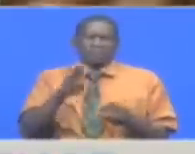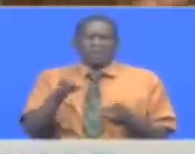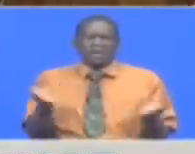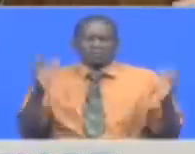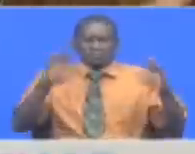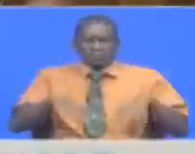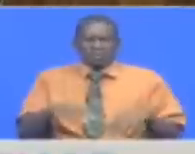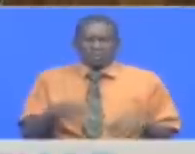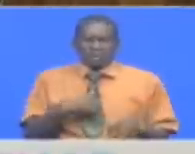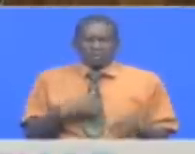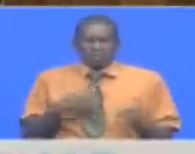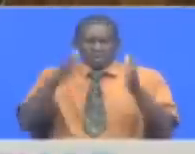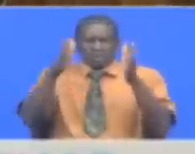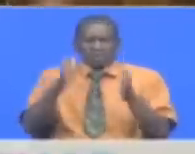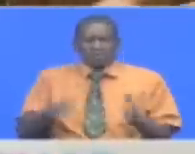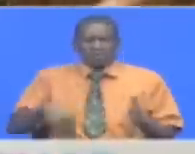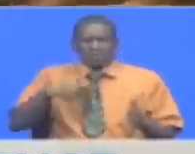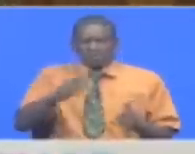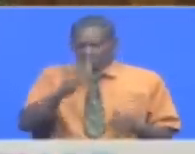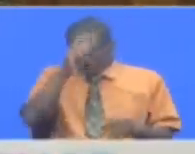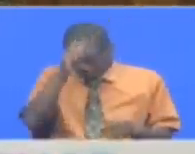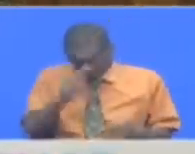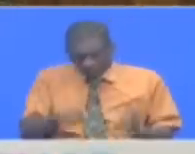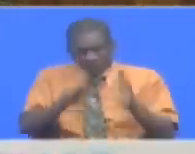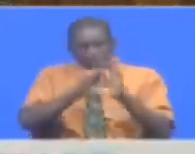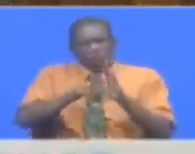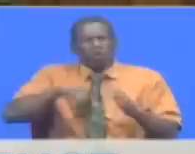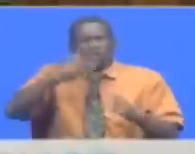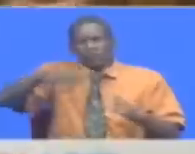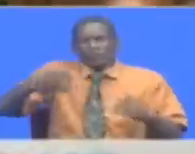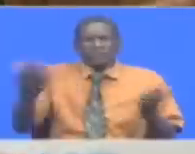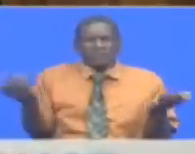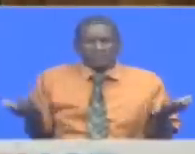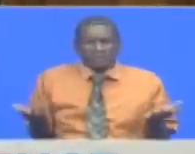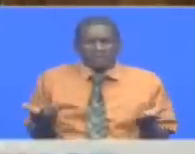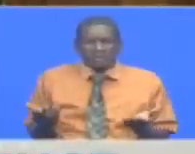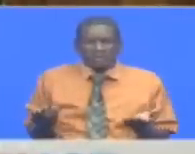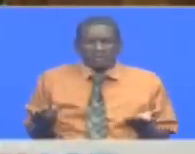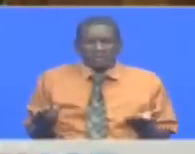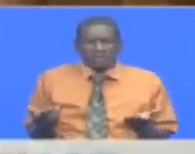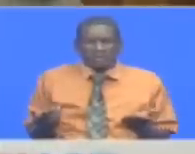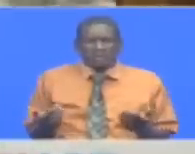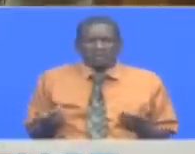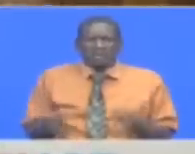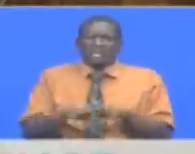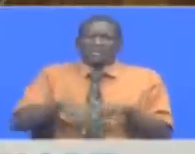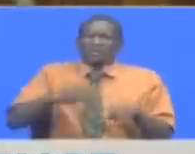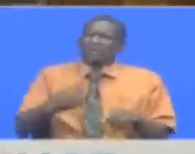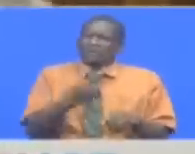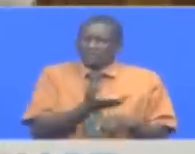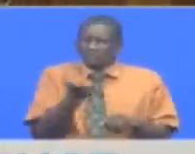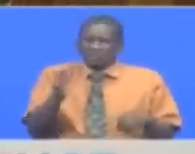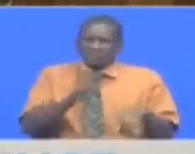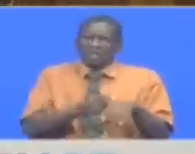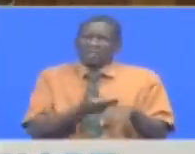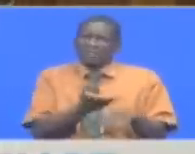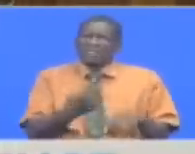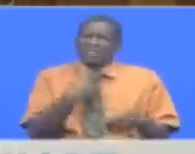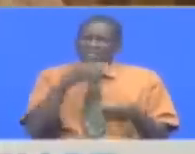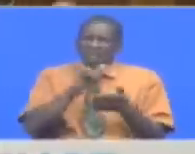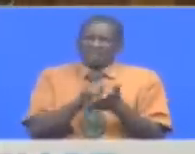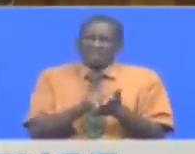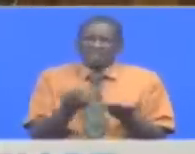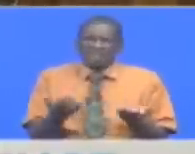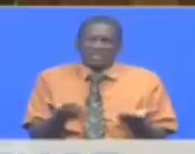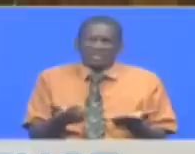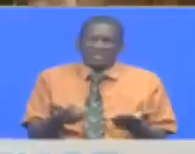I am a person who has always respected the rule of law. I always told you, and even when they said, Uko, that we are